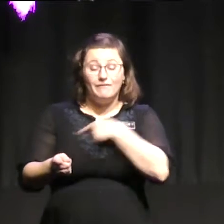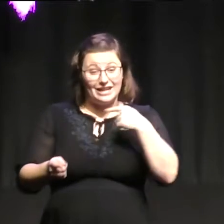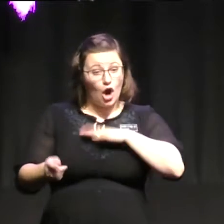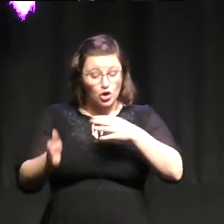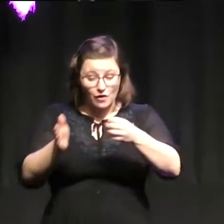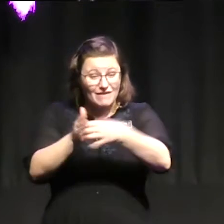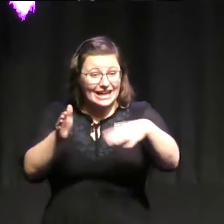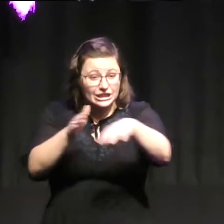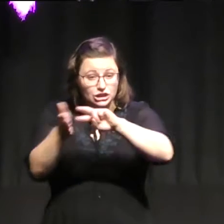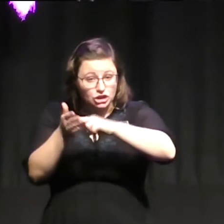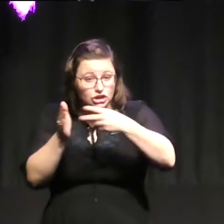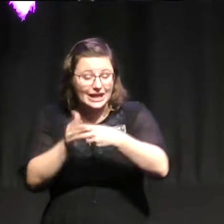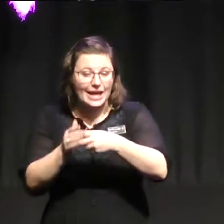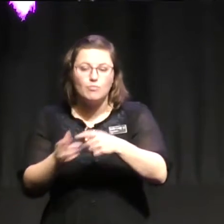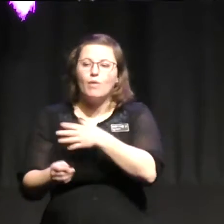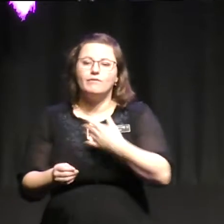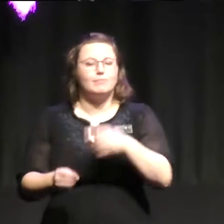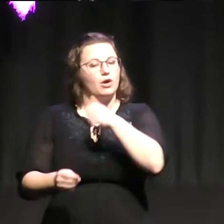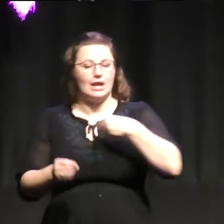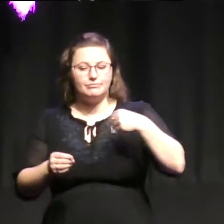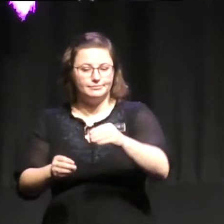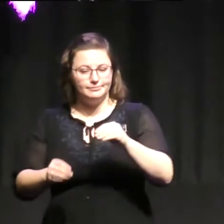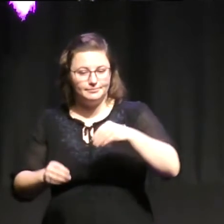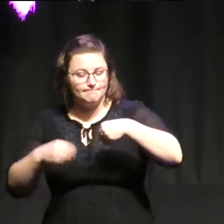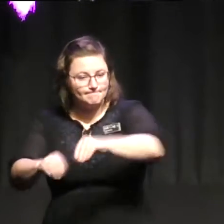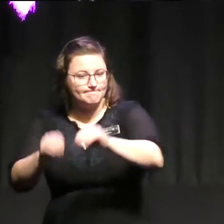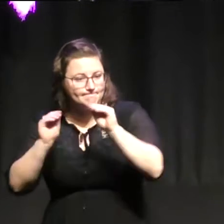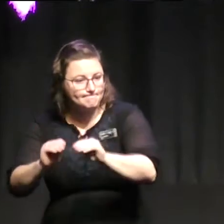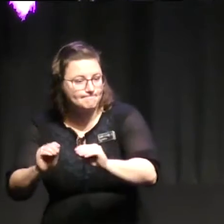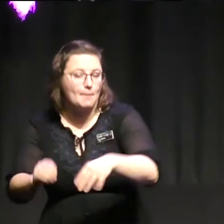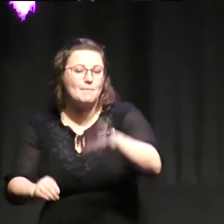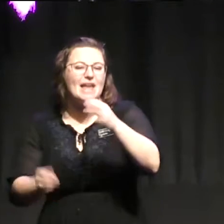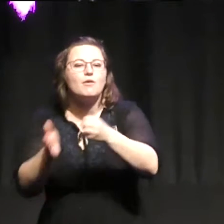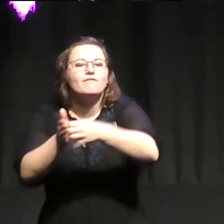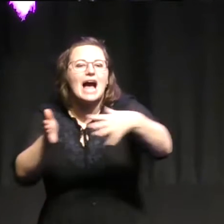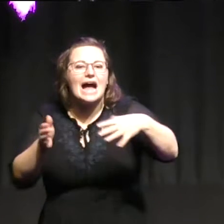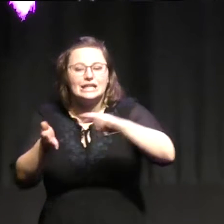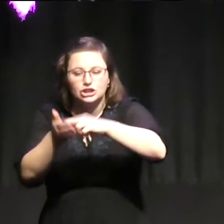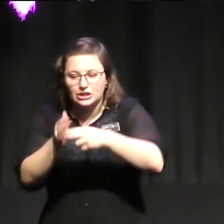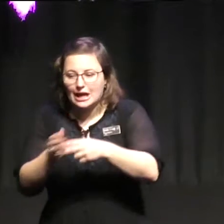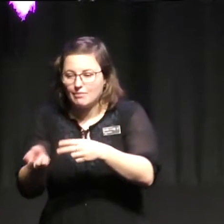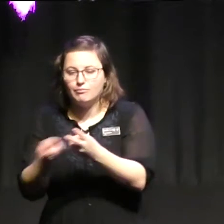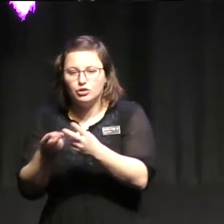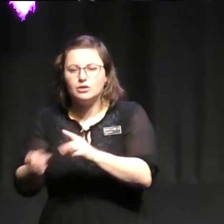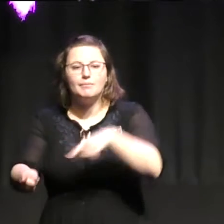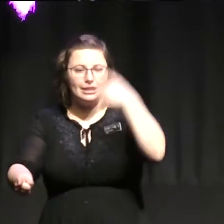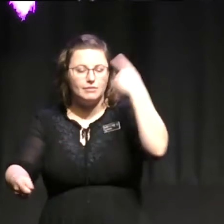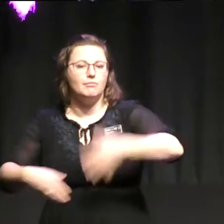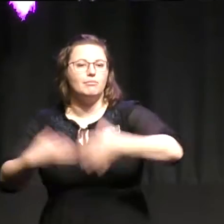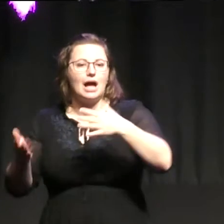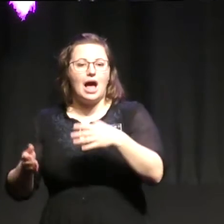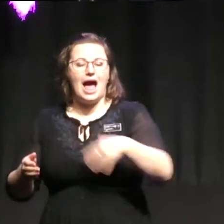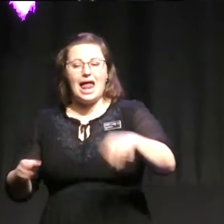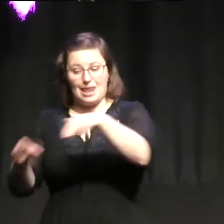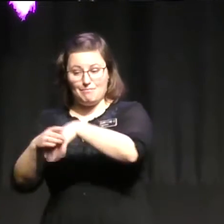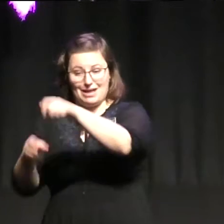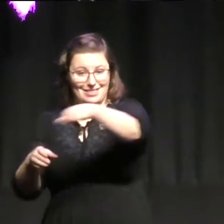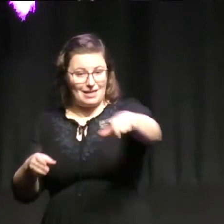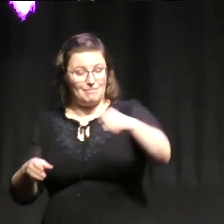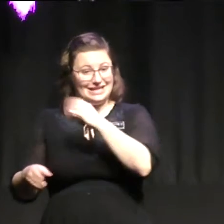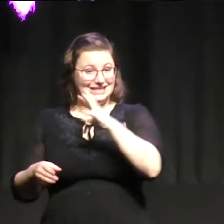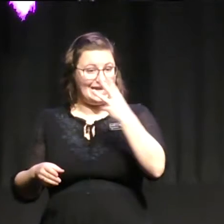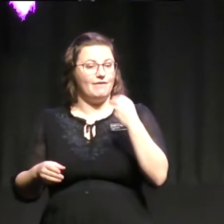values, it is very clear to every member of SEWA that at SEWA they come together to